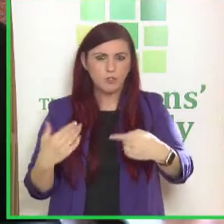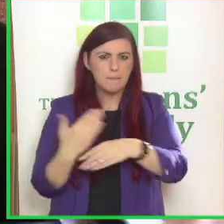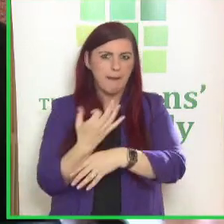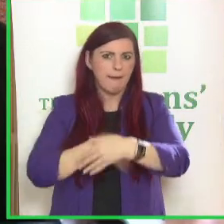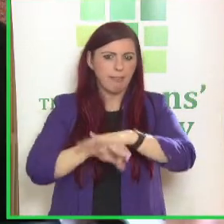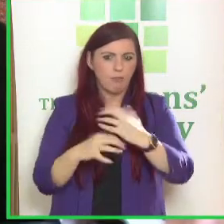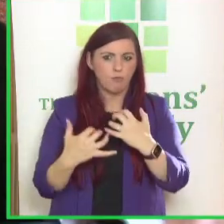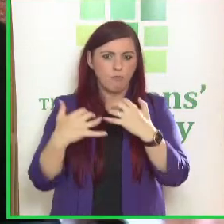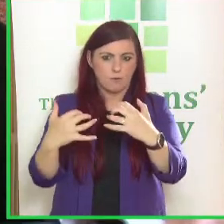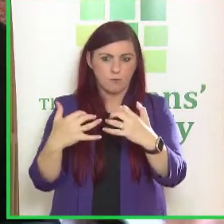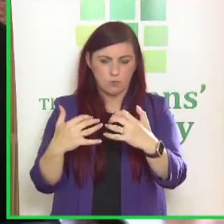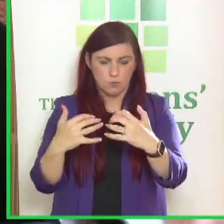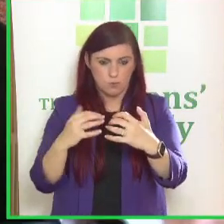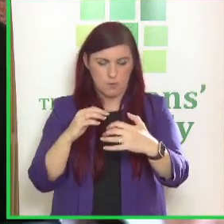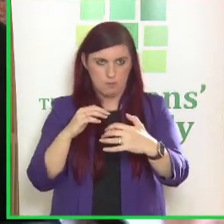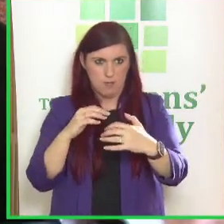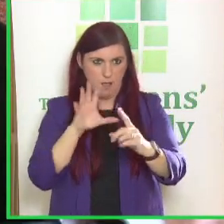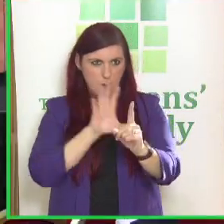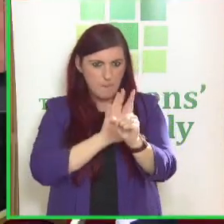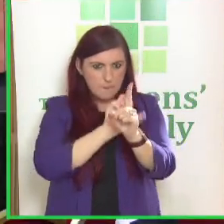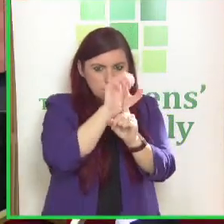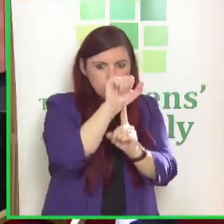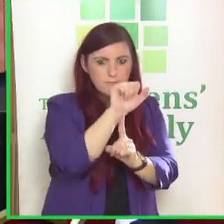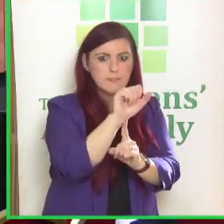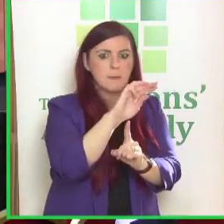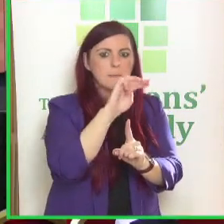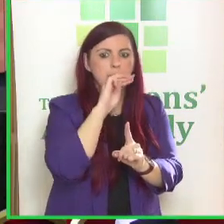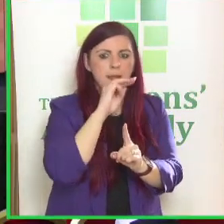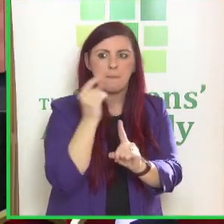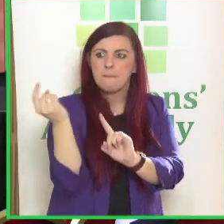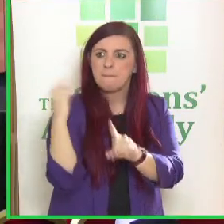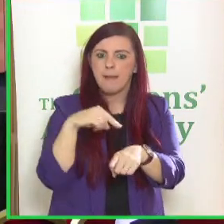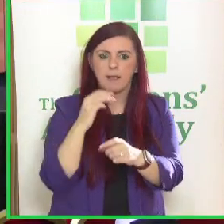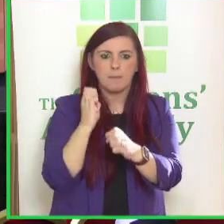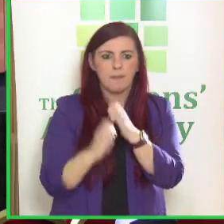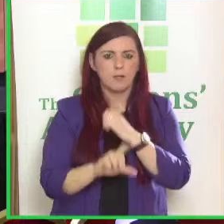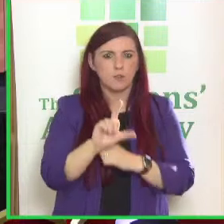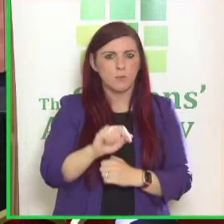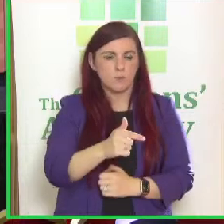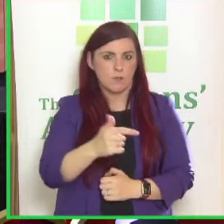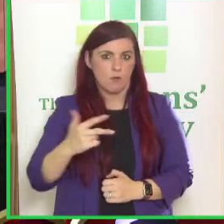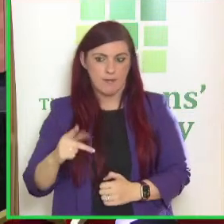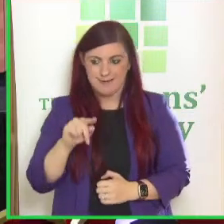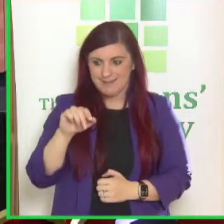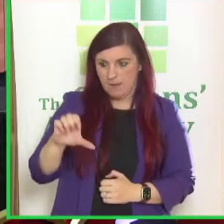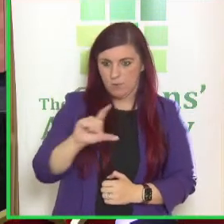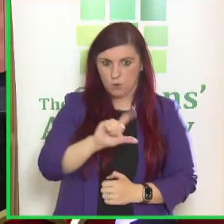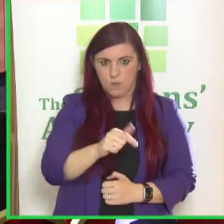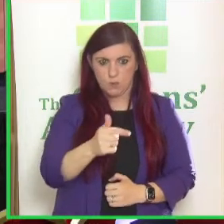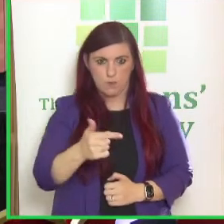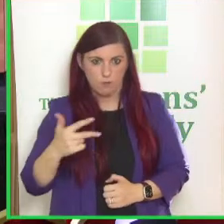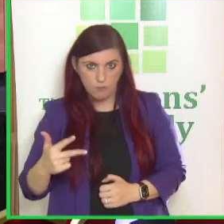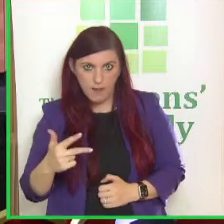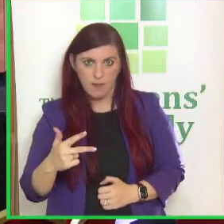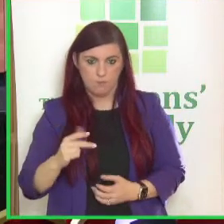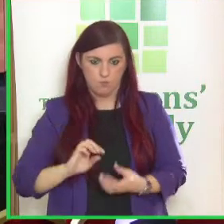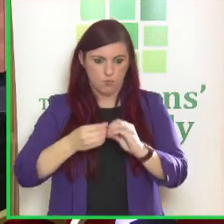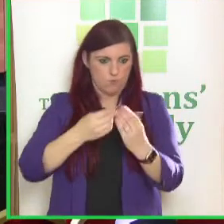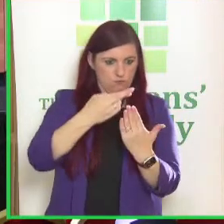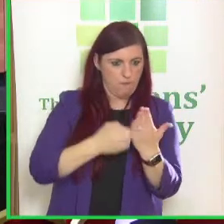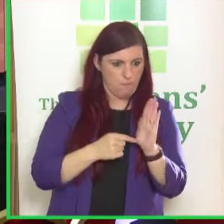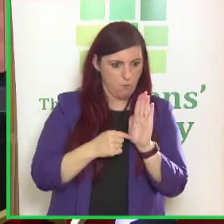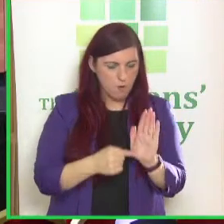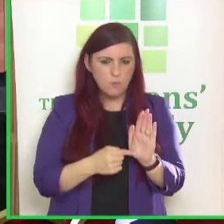the objectives for us to come back by the end of 2023, by the end of December, and come back with a report that sets out some